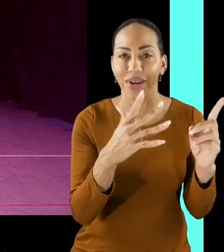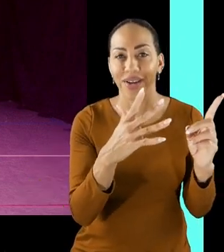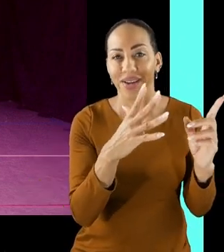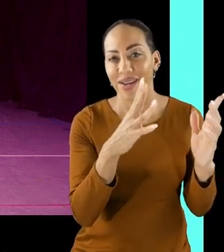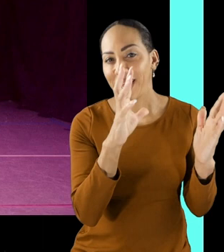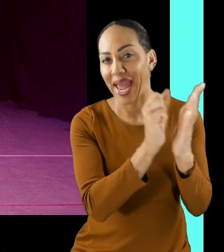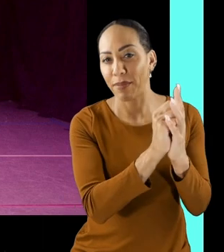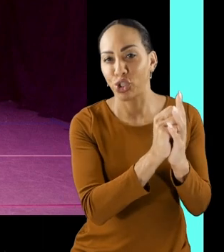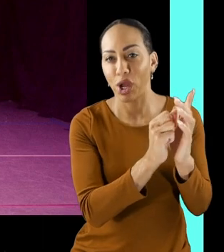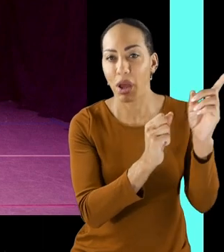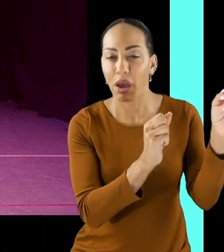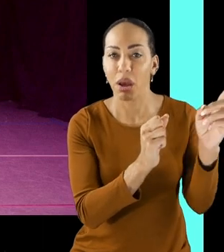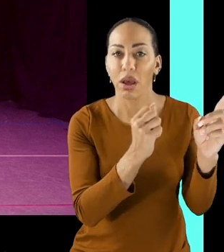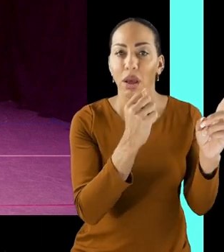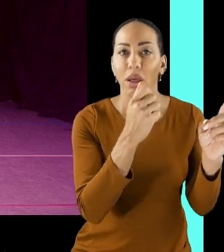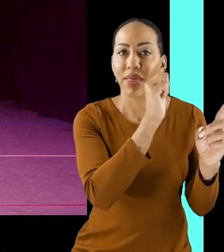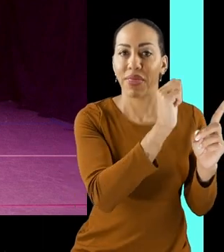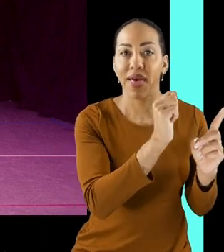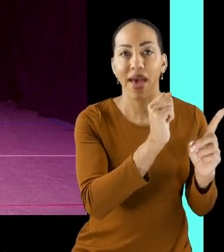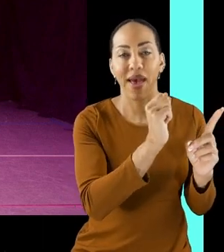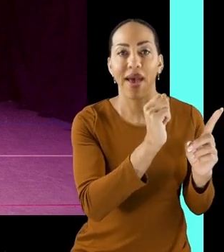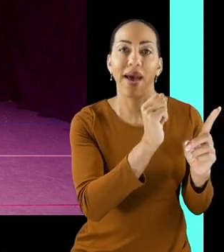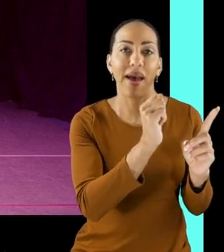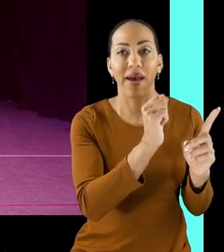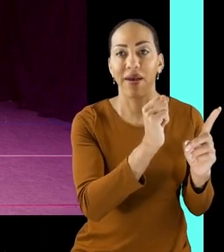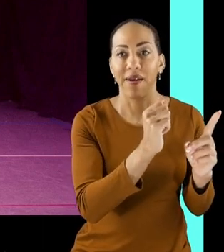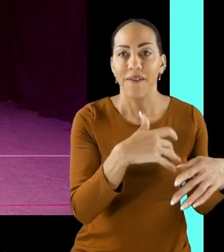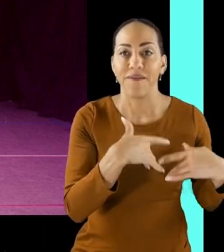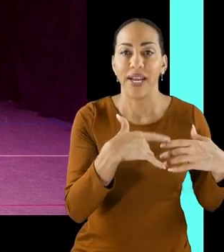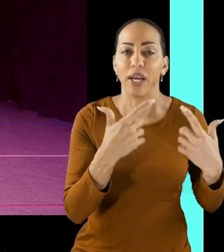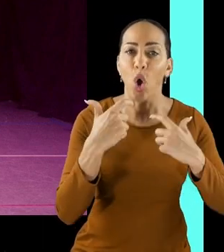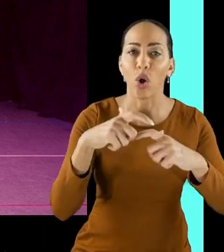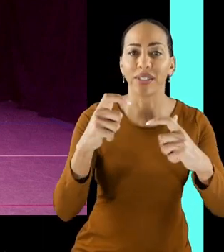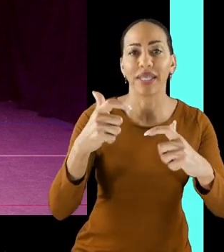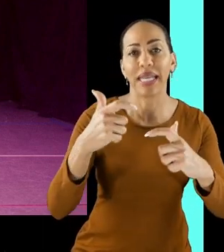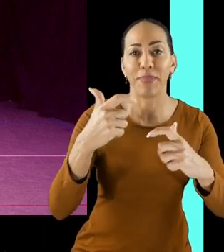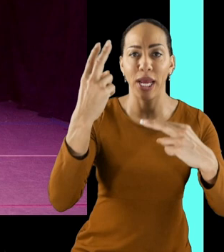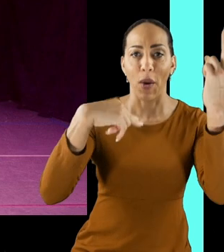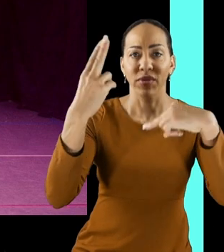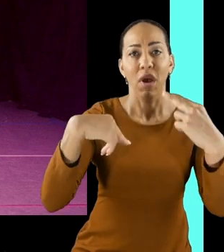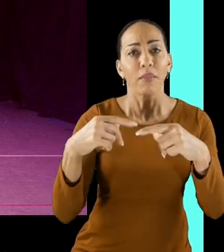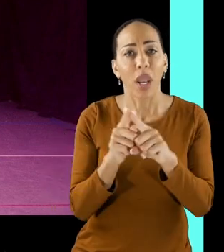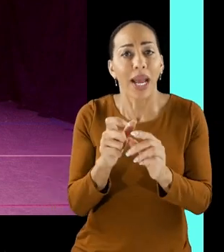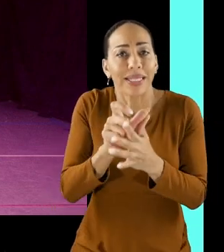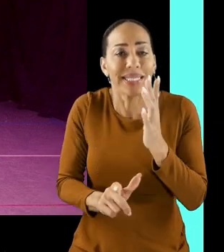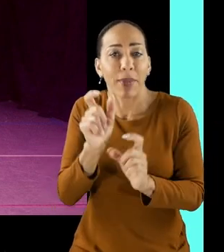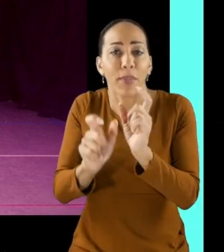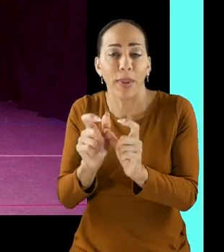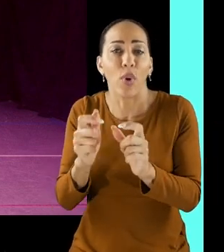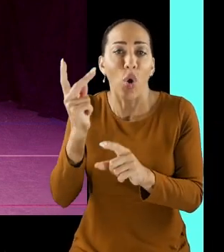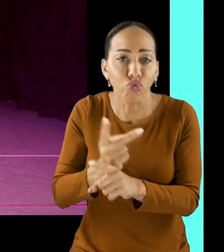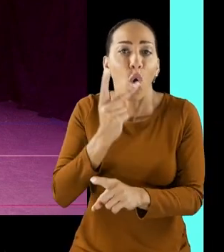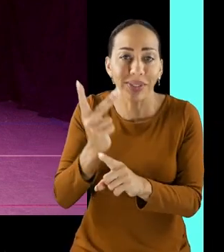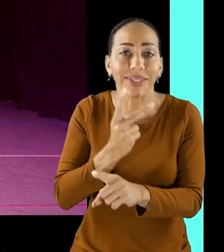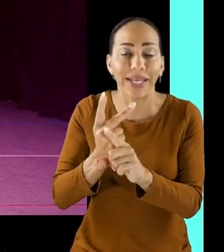disabled experience of constantly being observed, and how does technology open up ways of doing that? One of